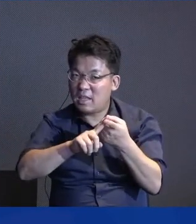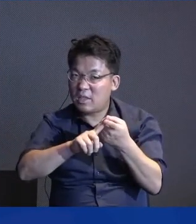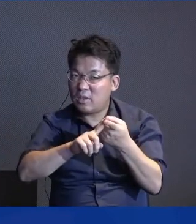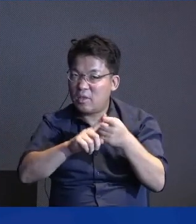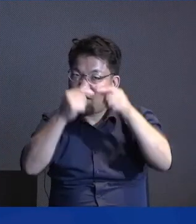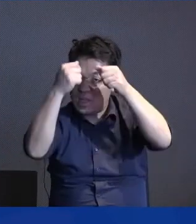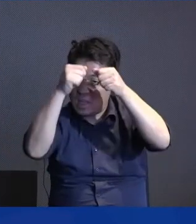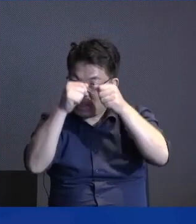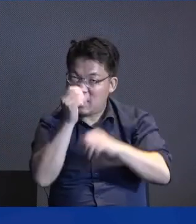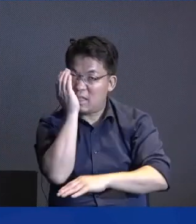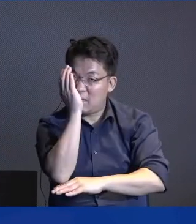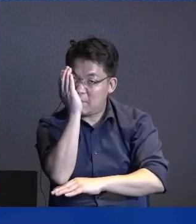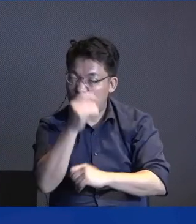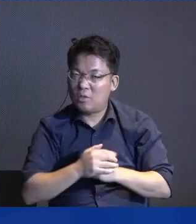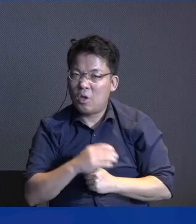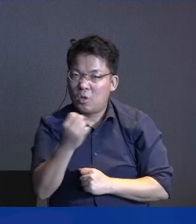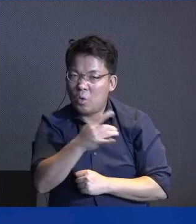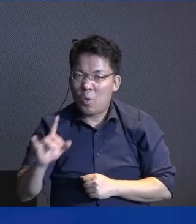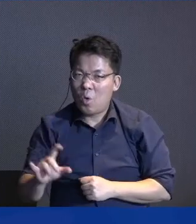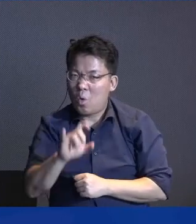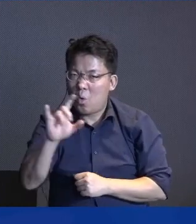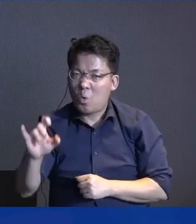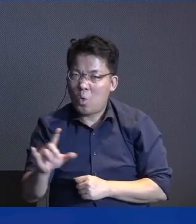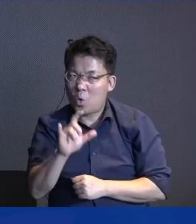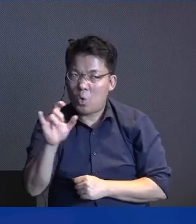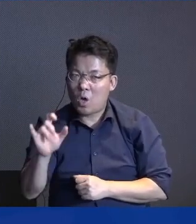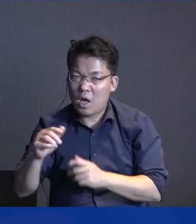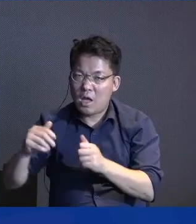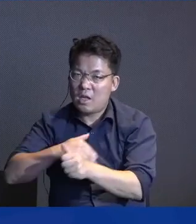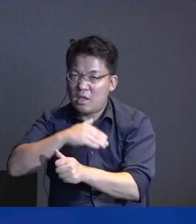seen a lot of,